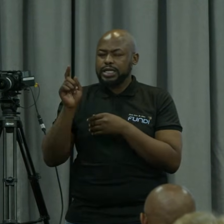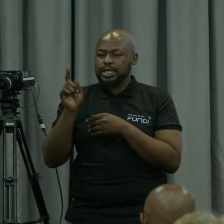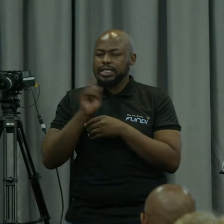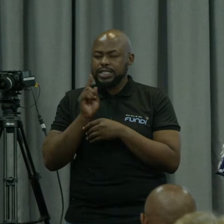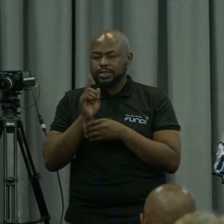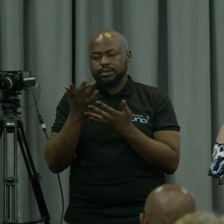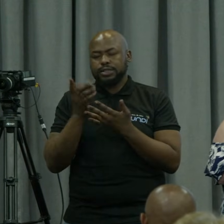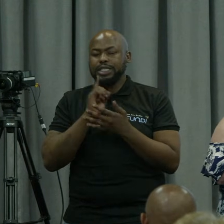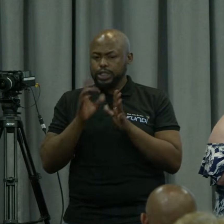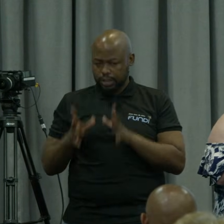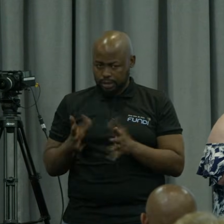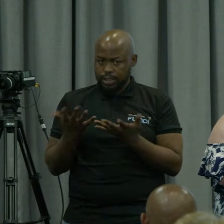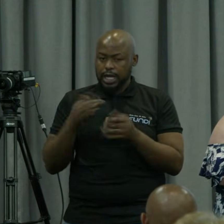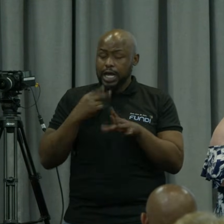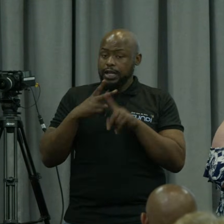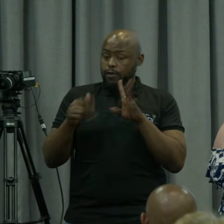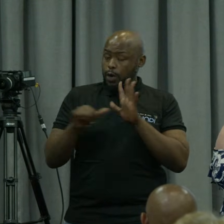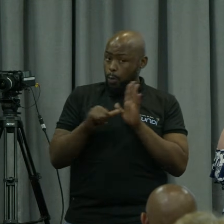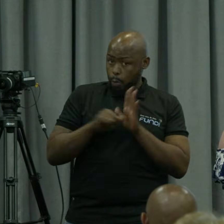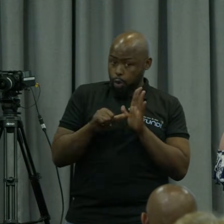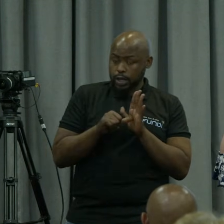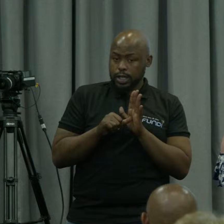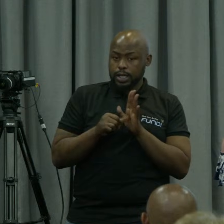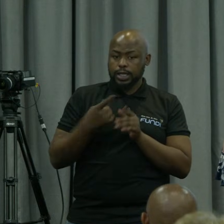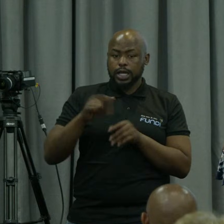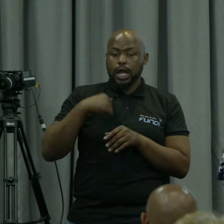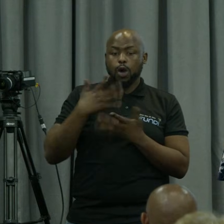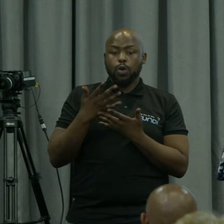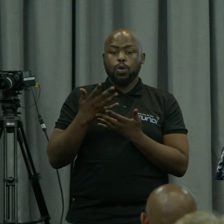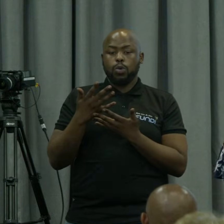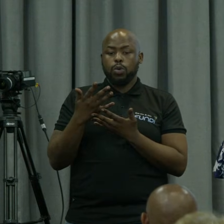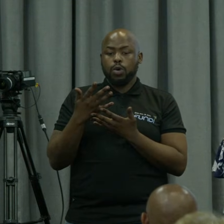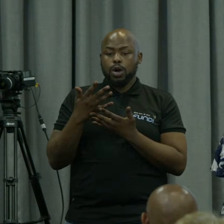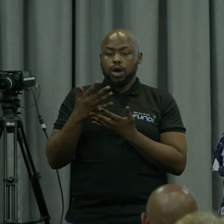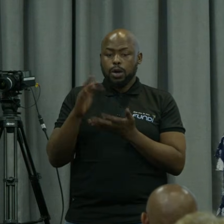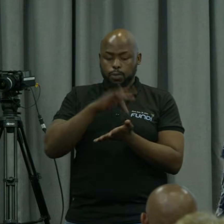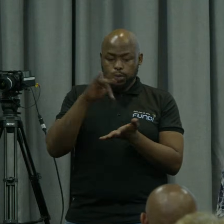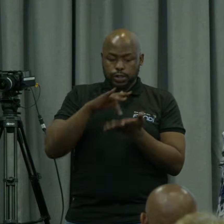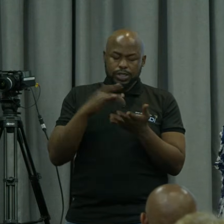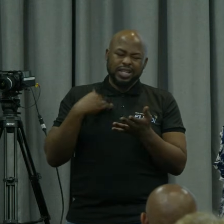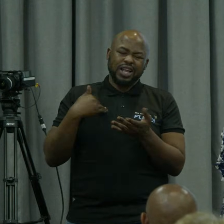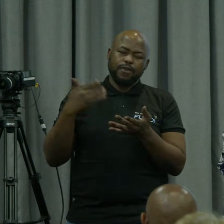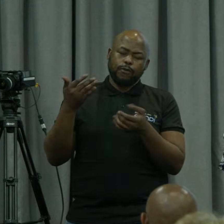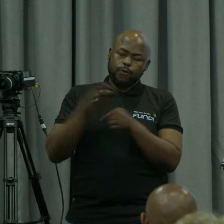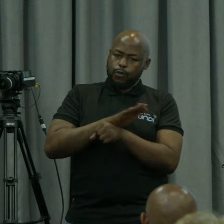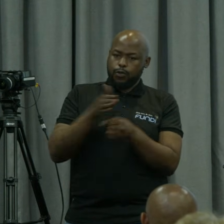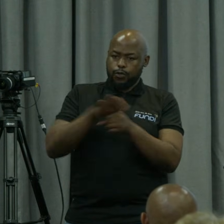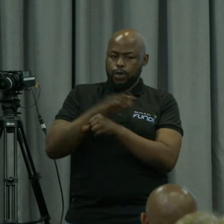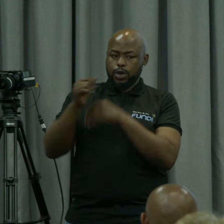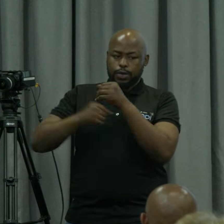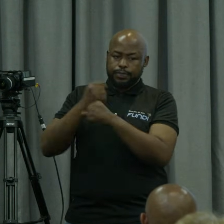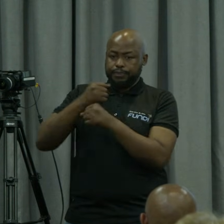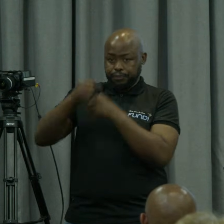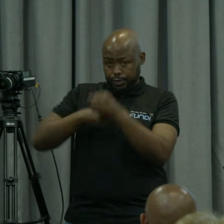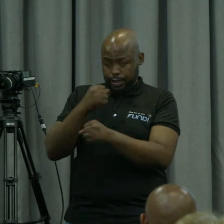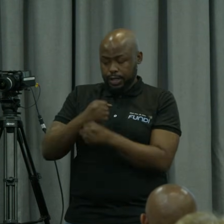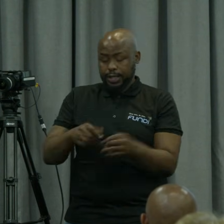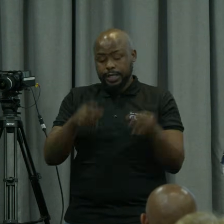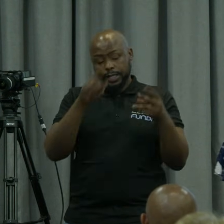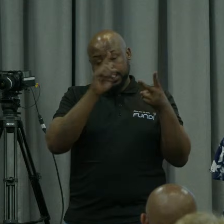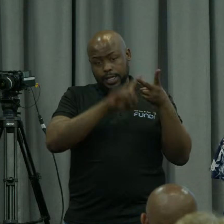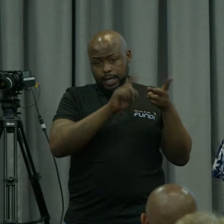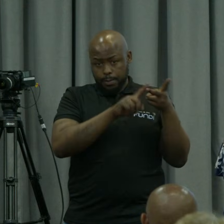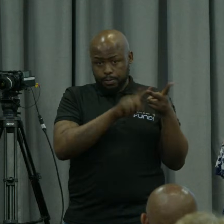it's extremely important that our posts are affordable, that are declared every single year. Secondly, the fairness